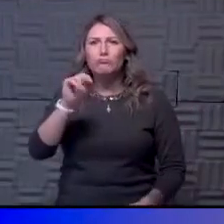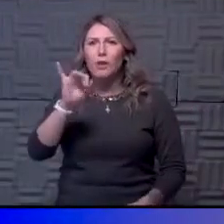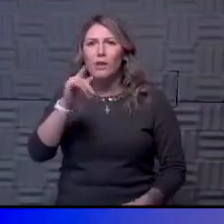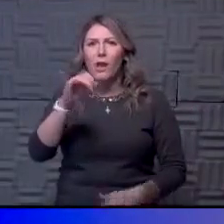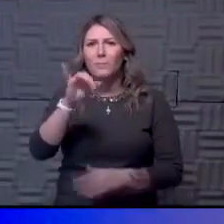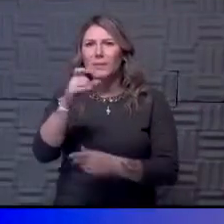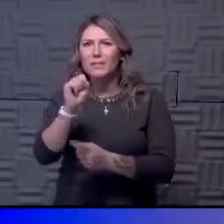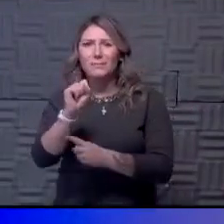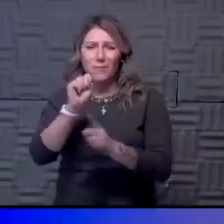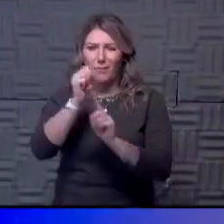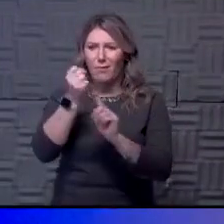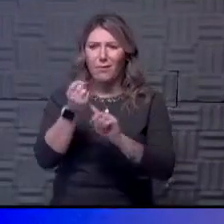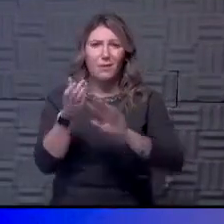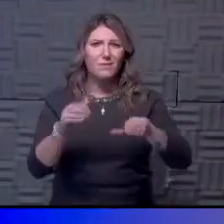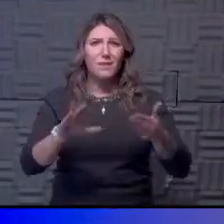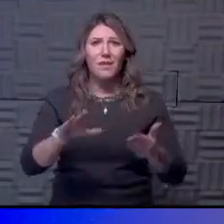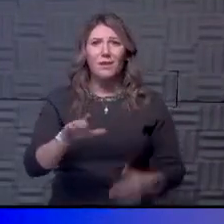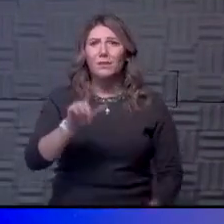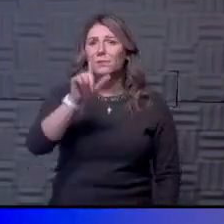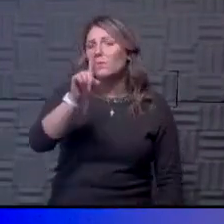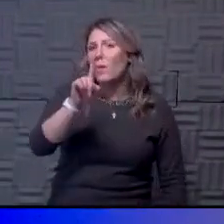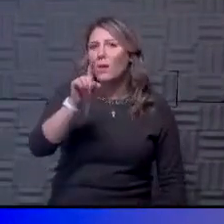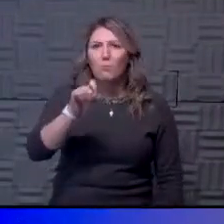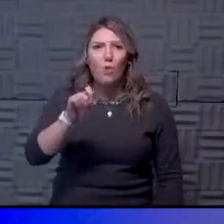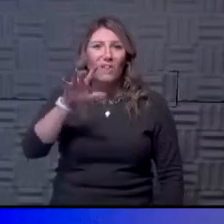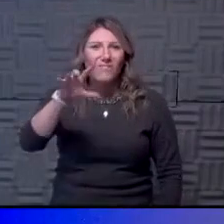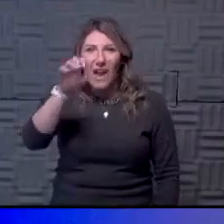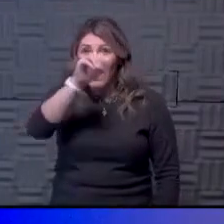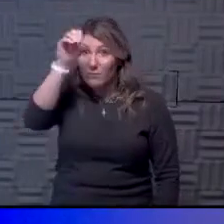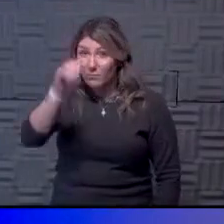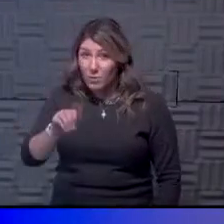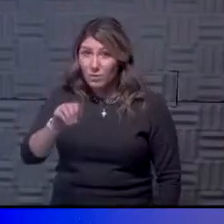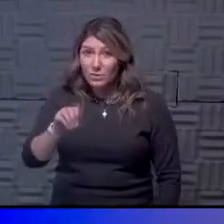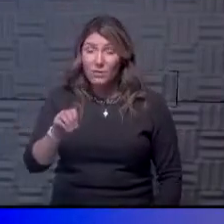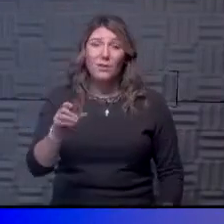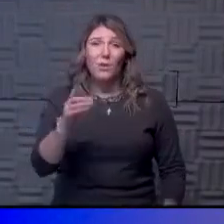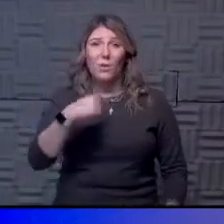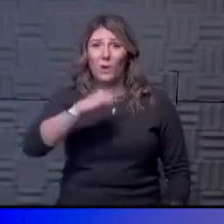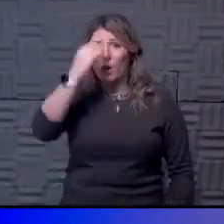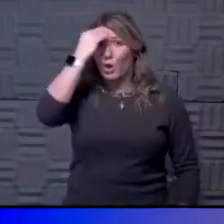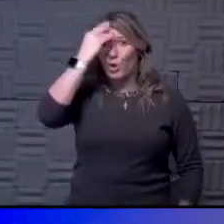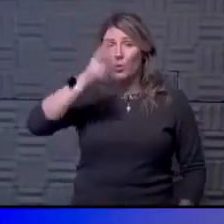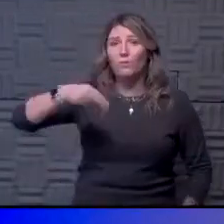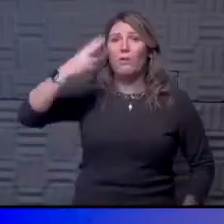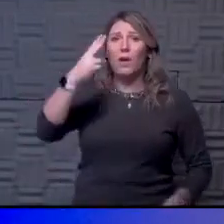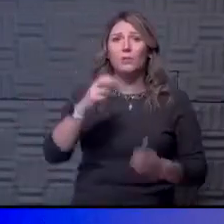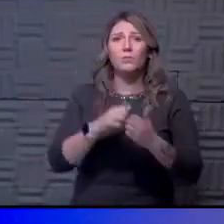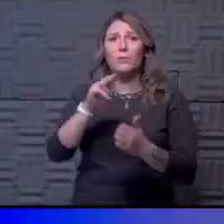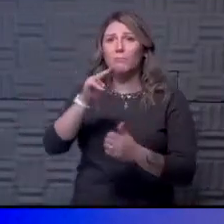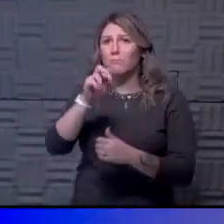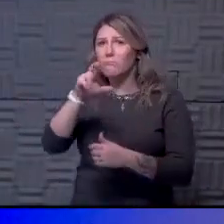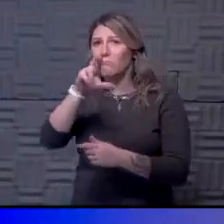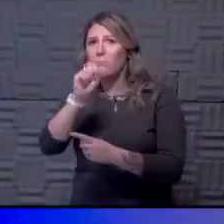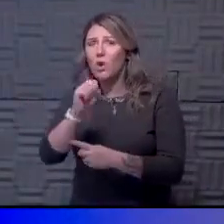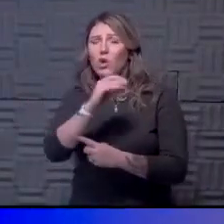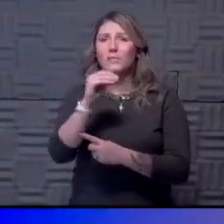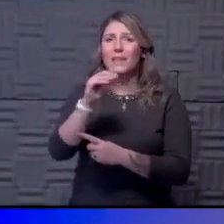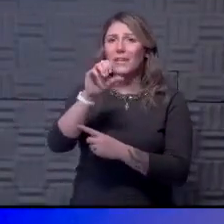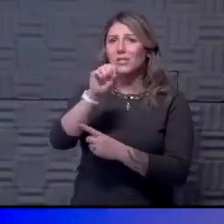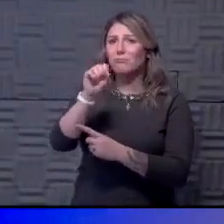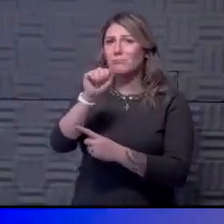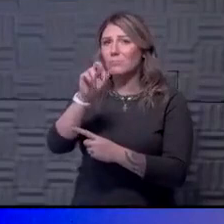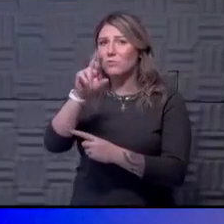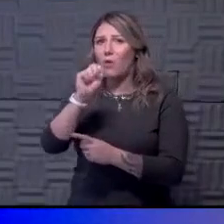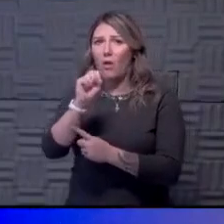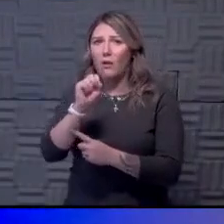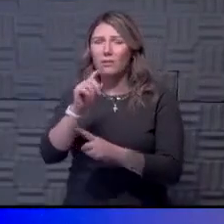case fatality is like 1.5% or something. We knew it was much higher with MERS, and we knew it was much higher with SARS. But the whole